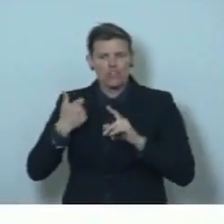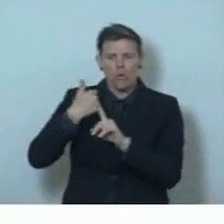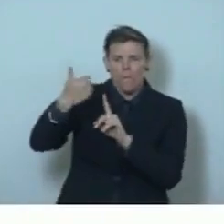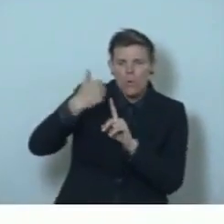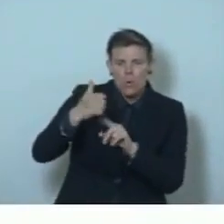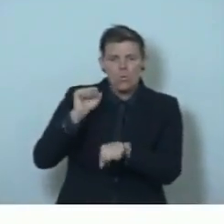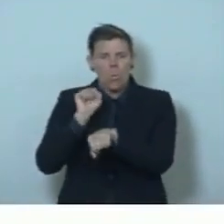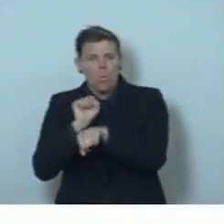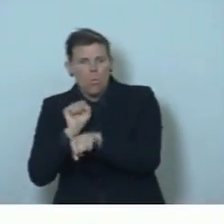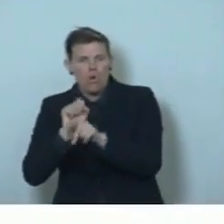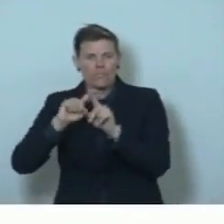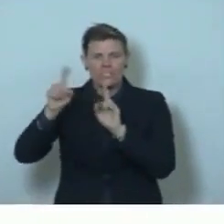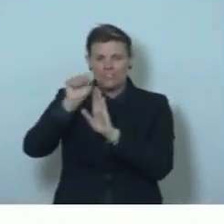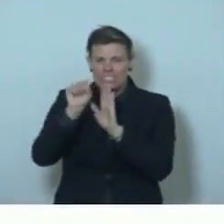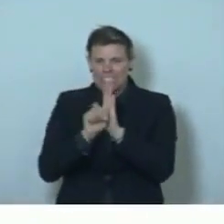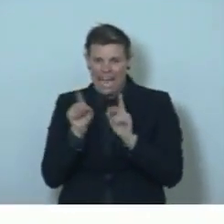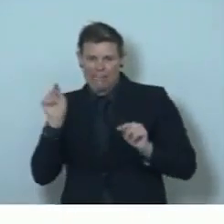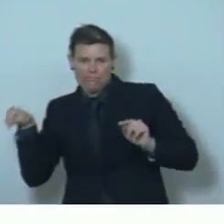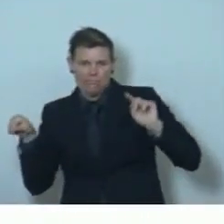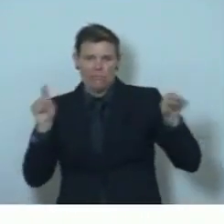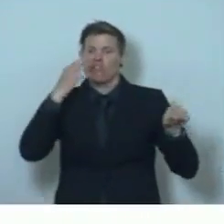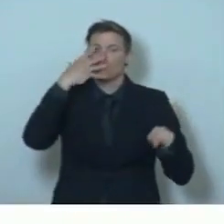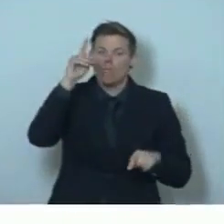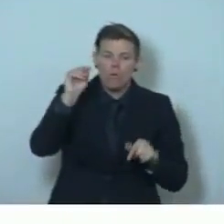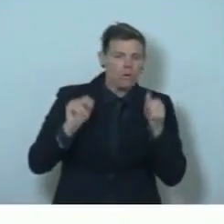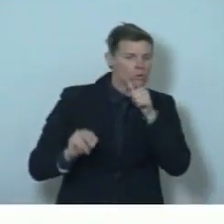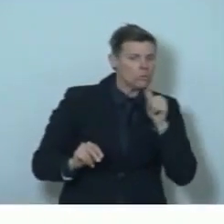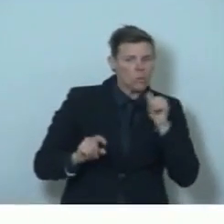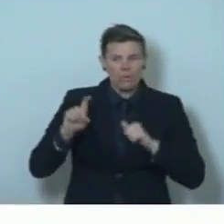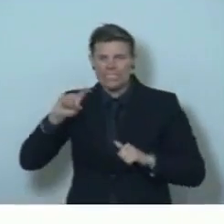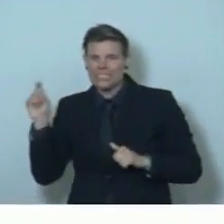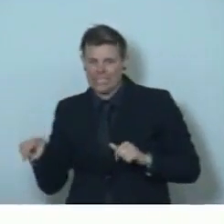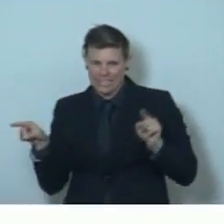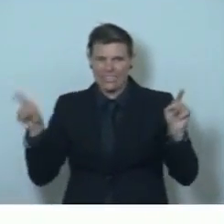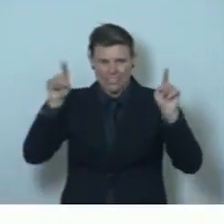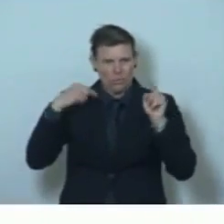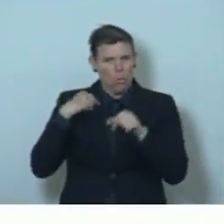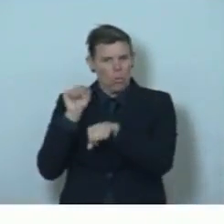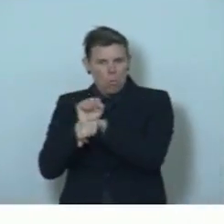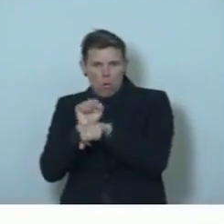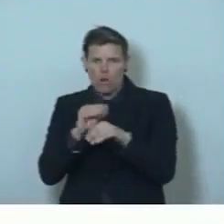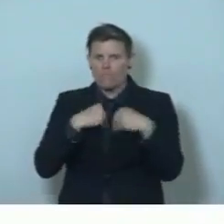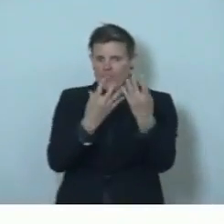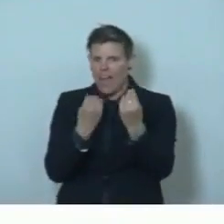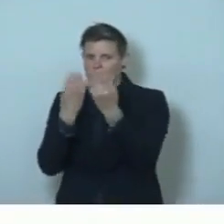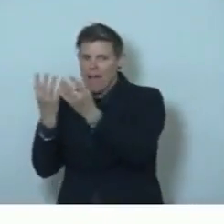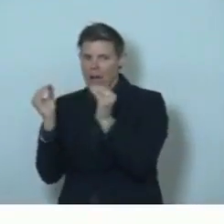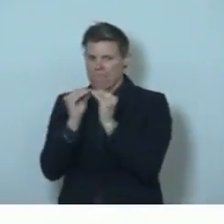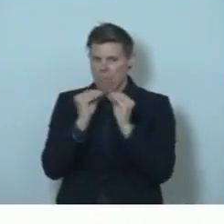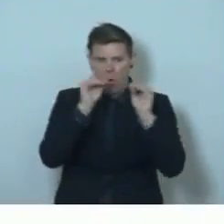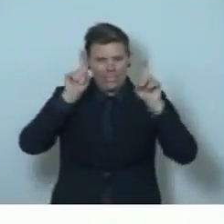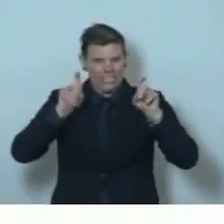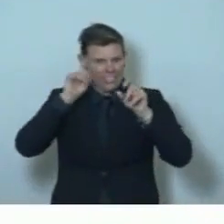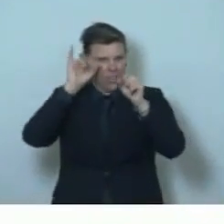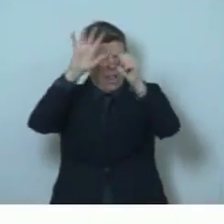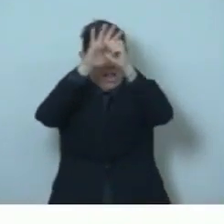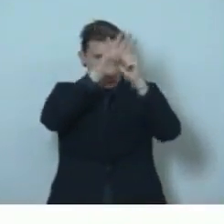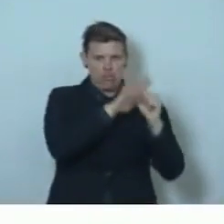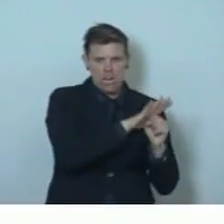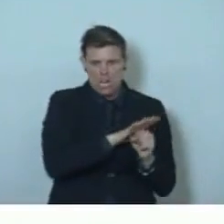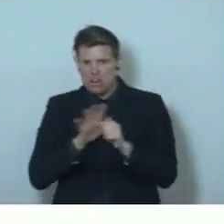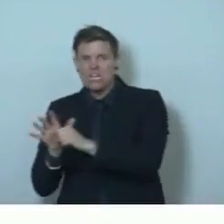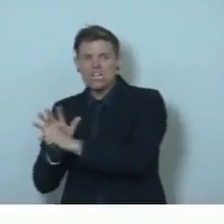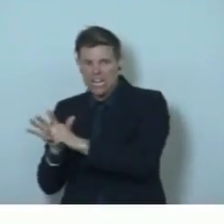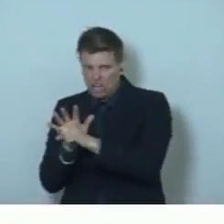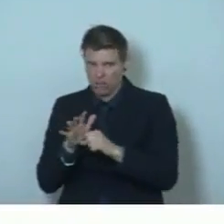see an increased presence of the Department of Health and our partners providing testings in these communities. And so the message this